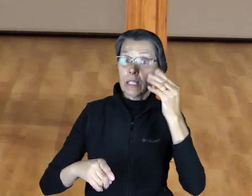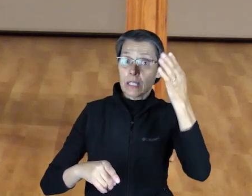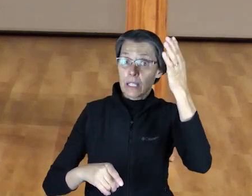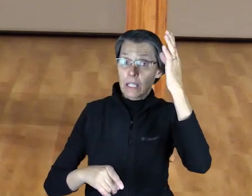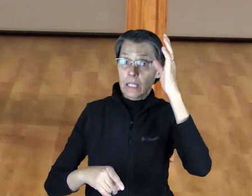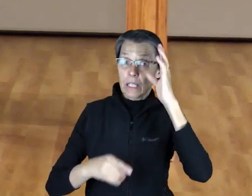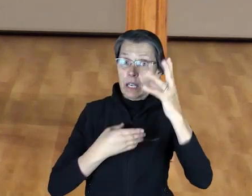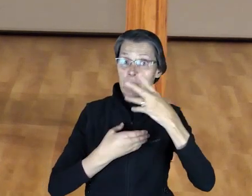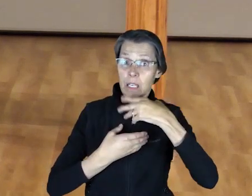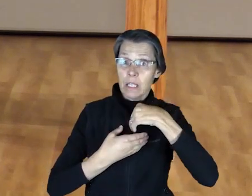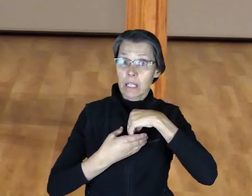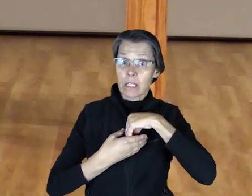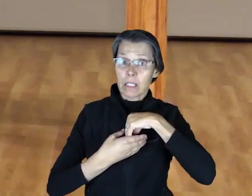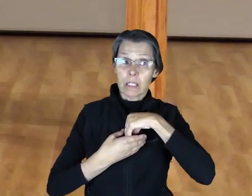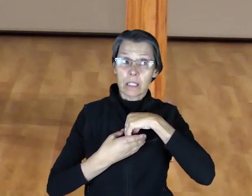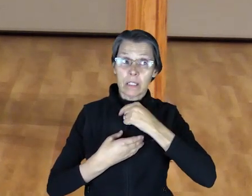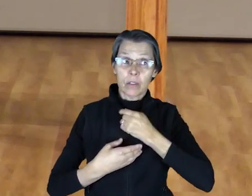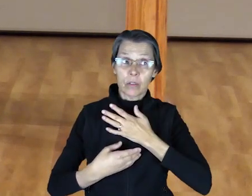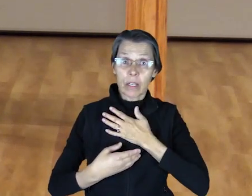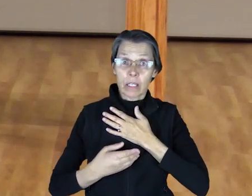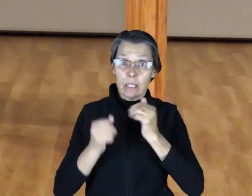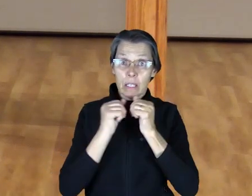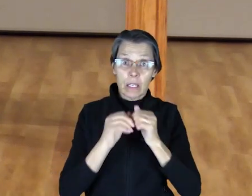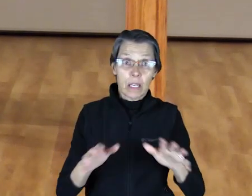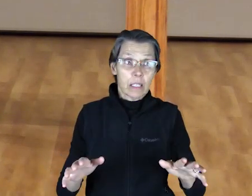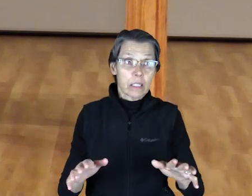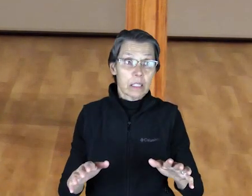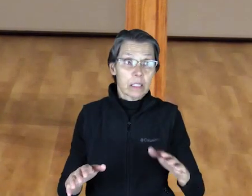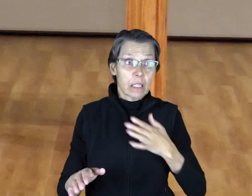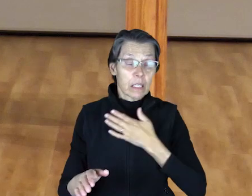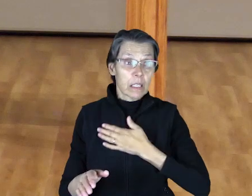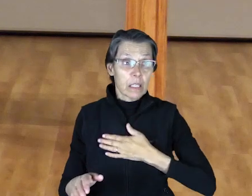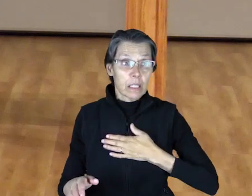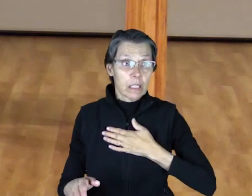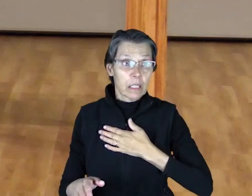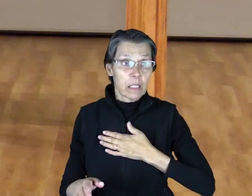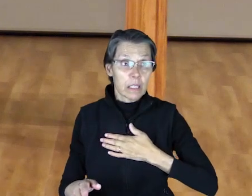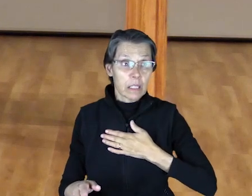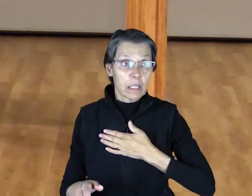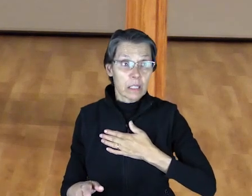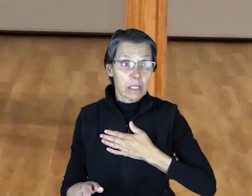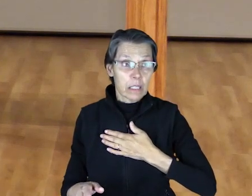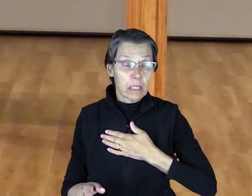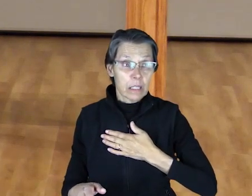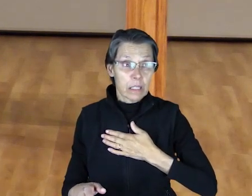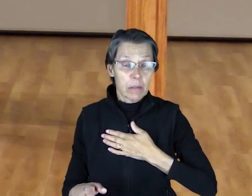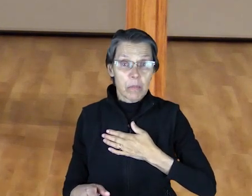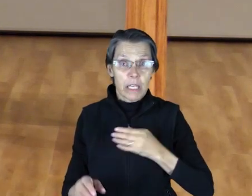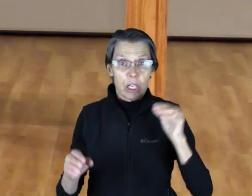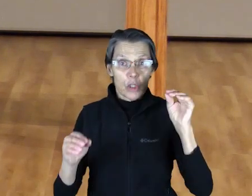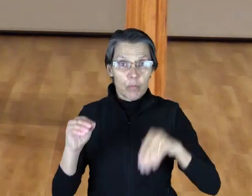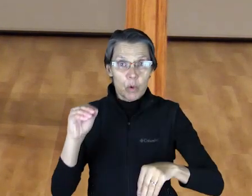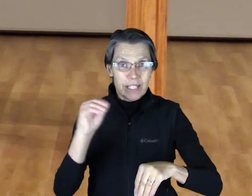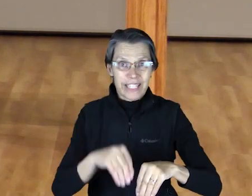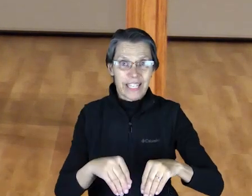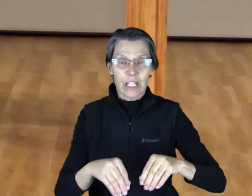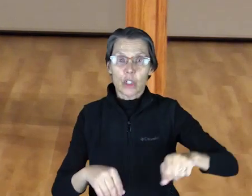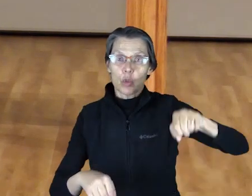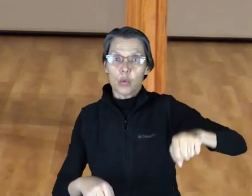you from experiencing God's presence in your life in grace and blessing. I want you to put whatever that is in a suitcase.